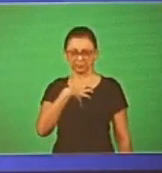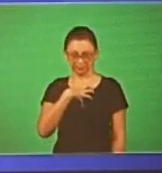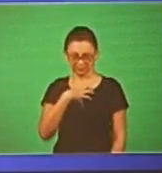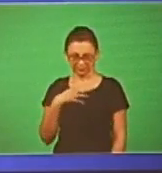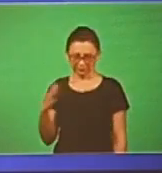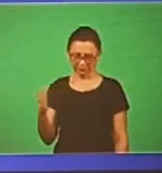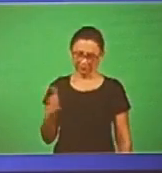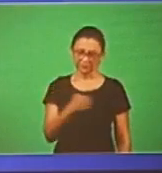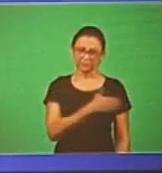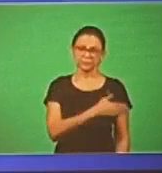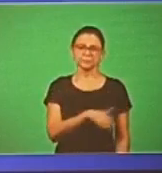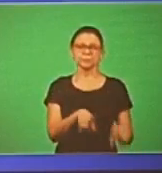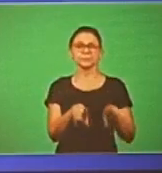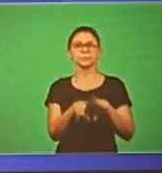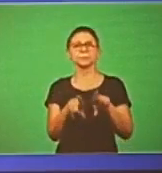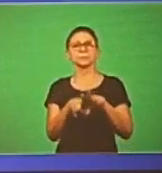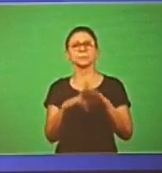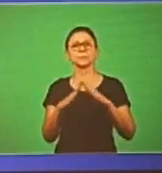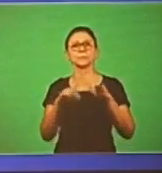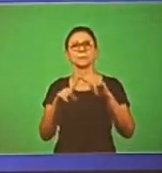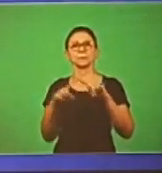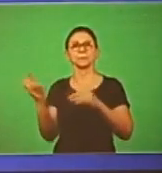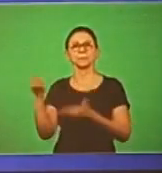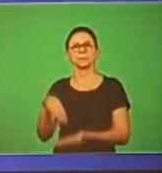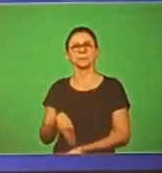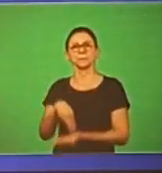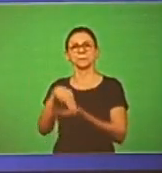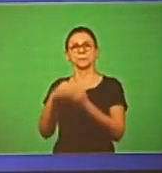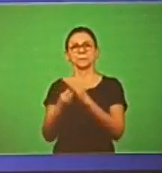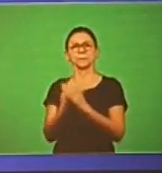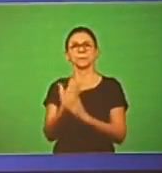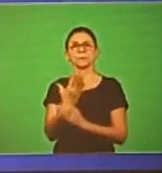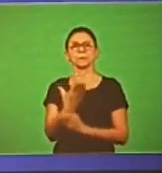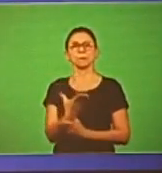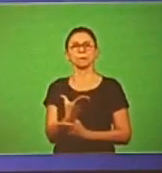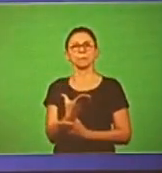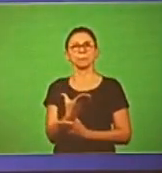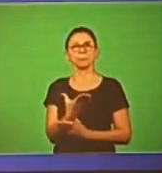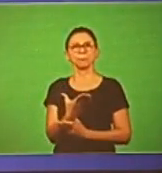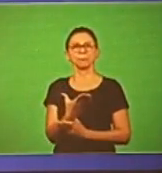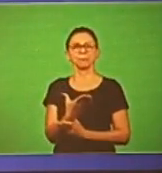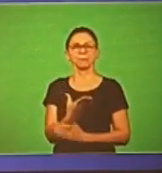in the state of Bahia. And also there was a consecration of the Maranatha Christian Church of